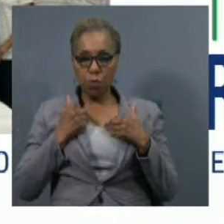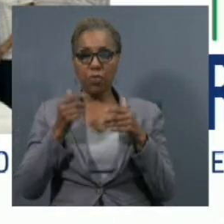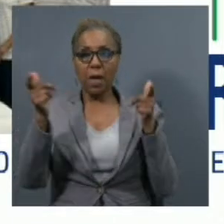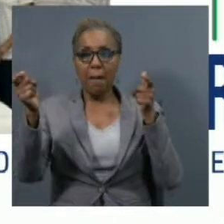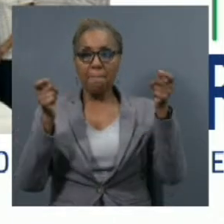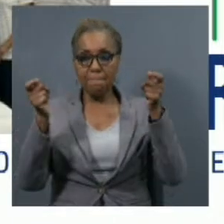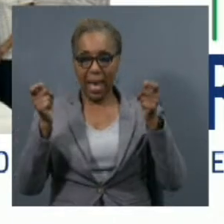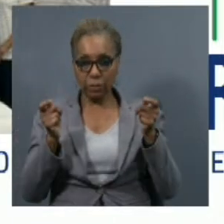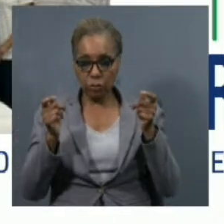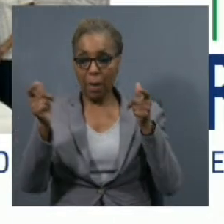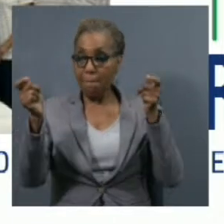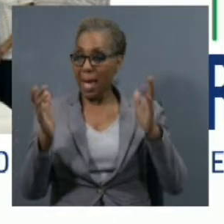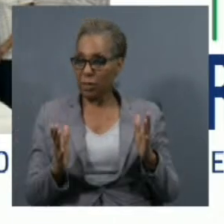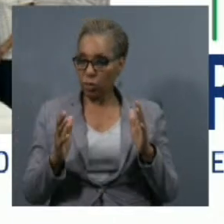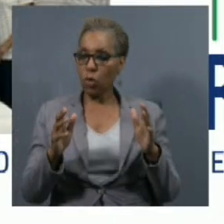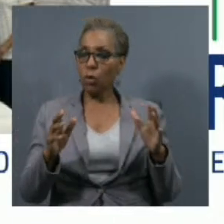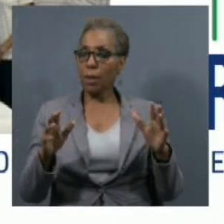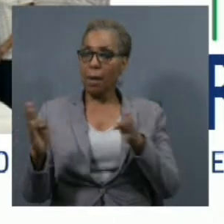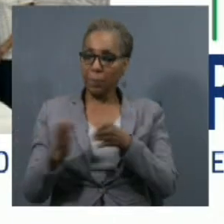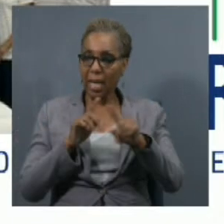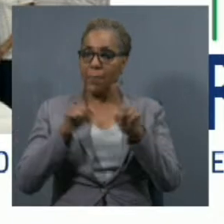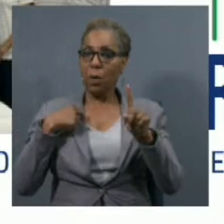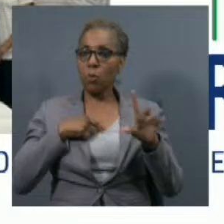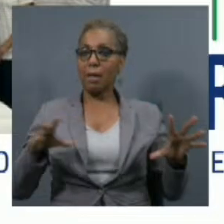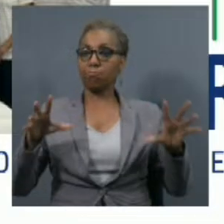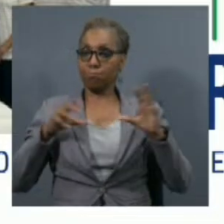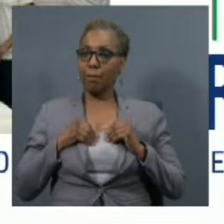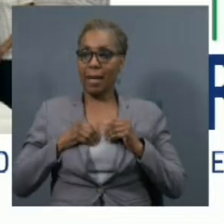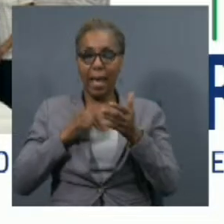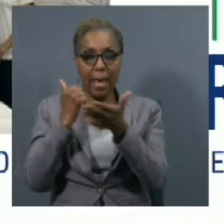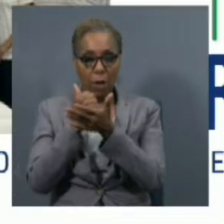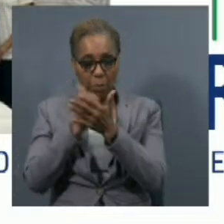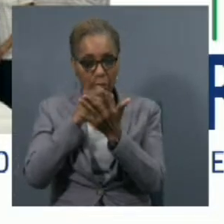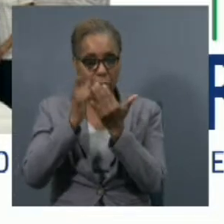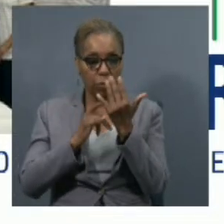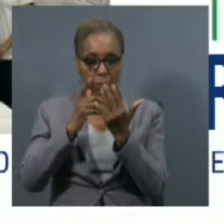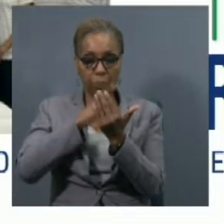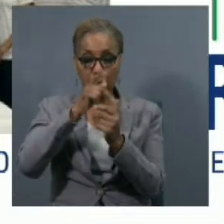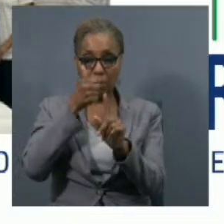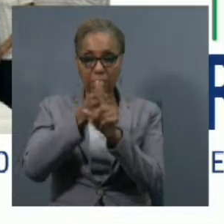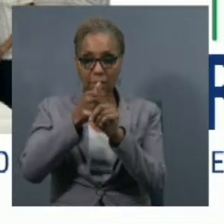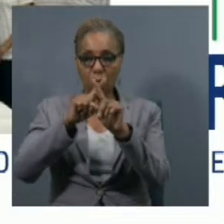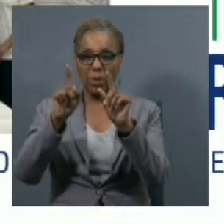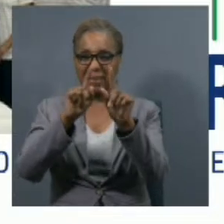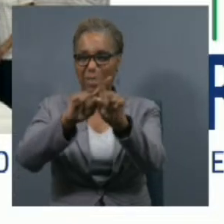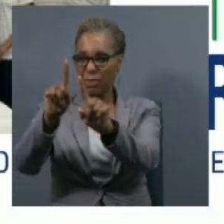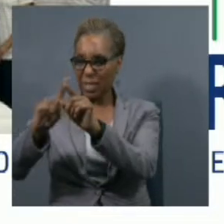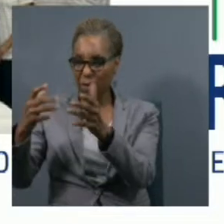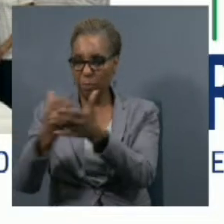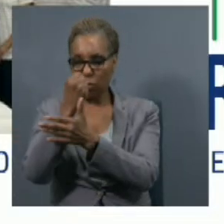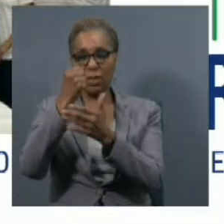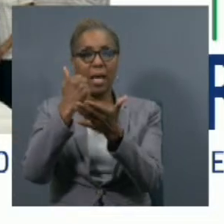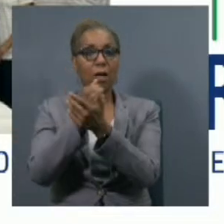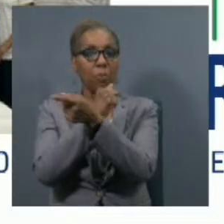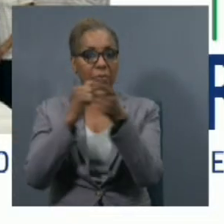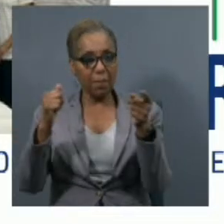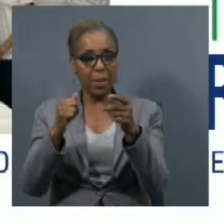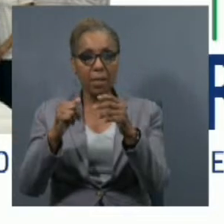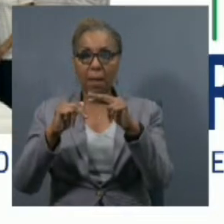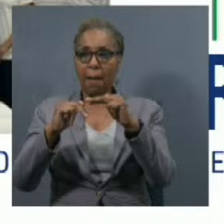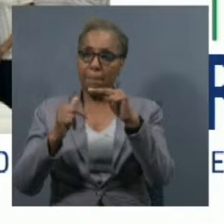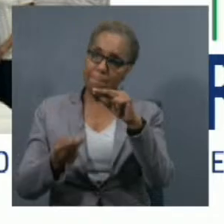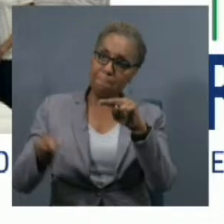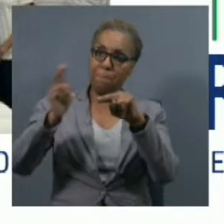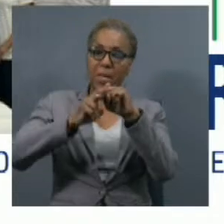we also embrace that by helping the programs themselves with different opportunities to help them build capacity so